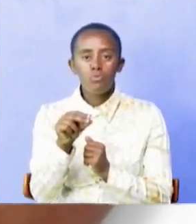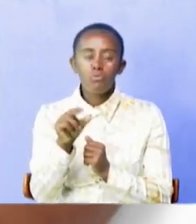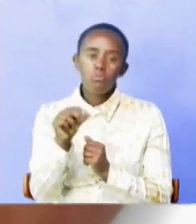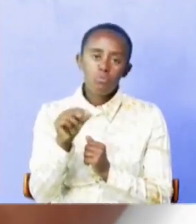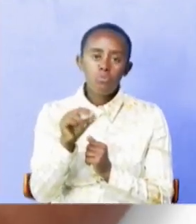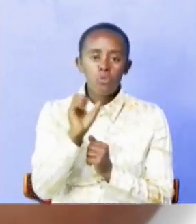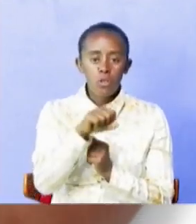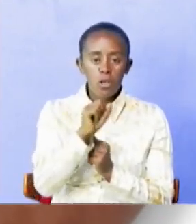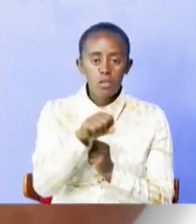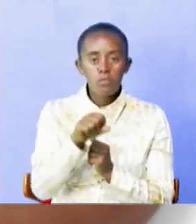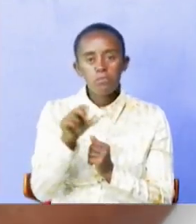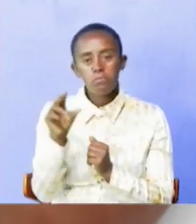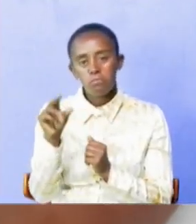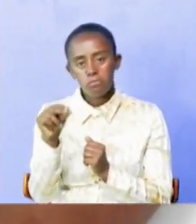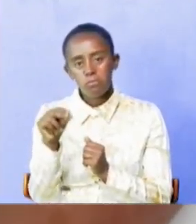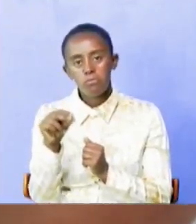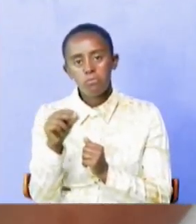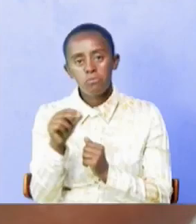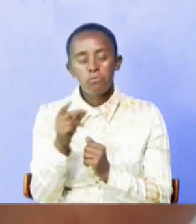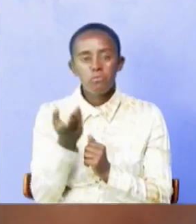no statements.